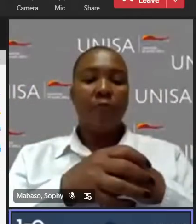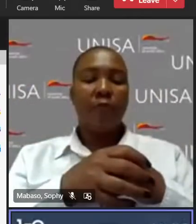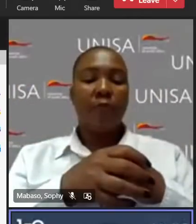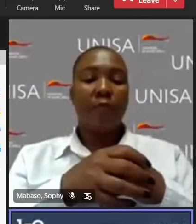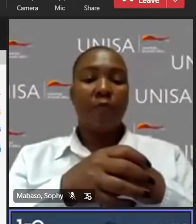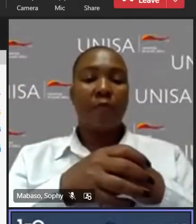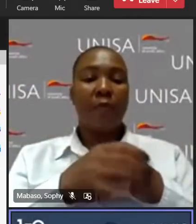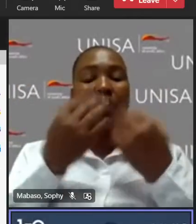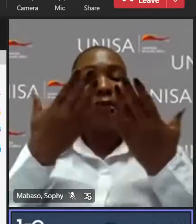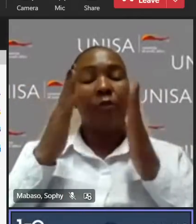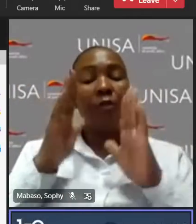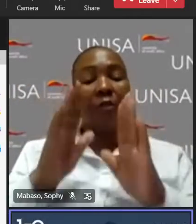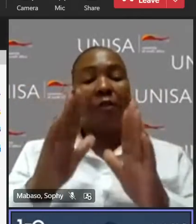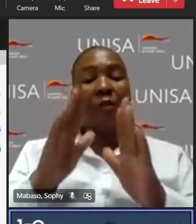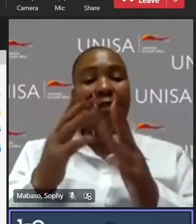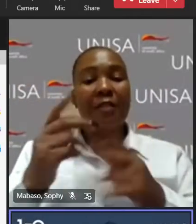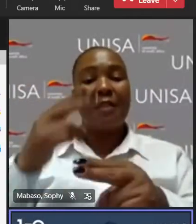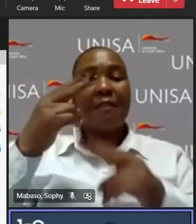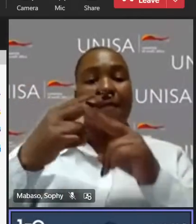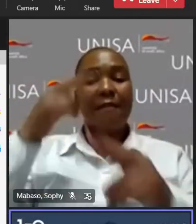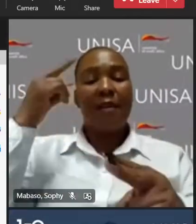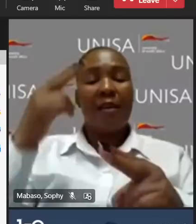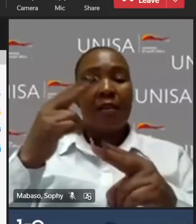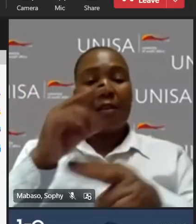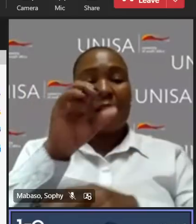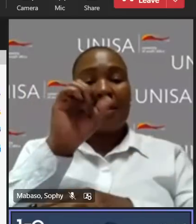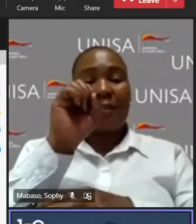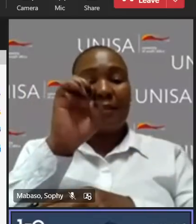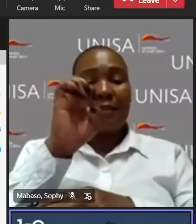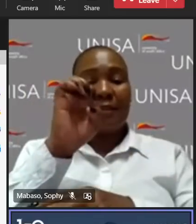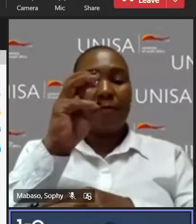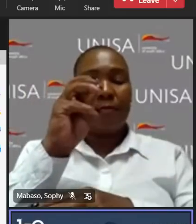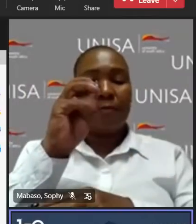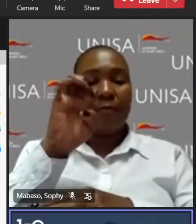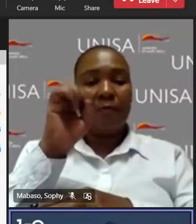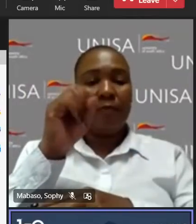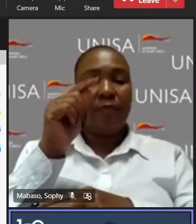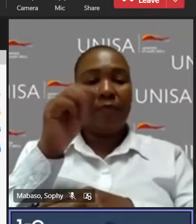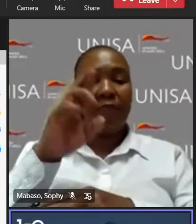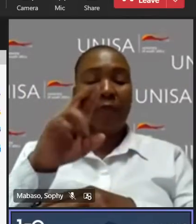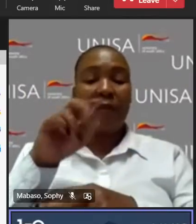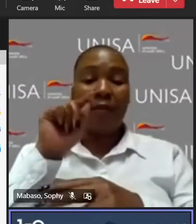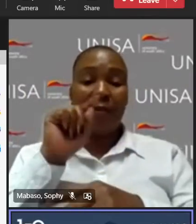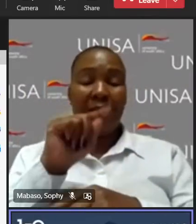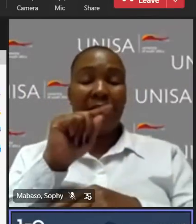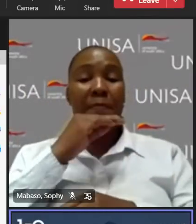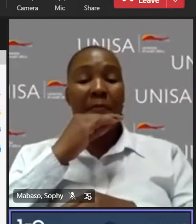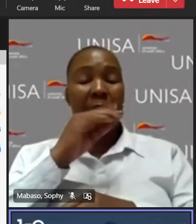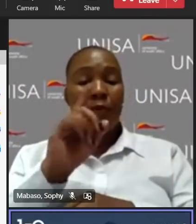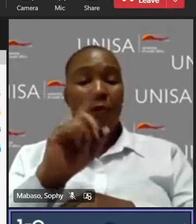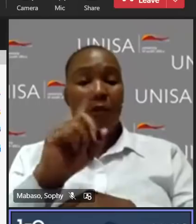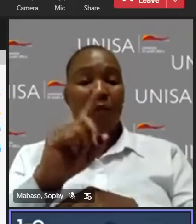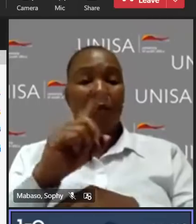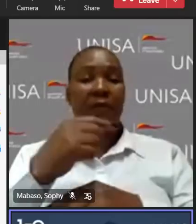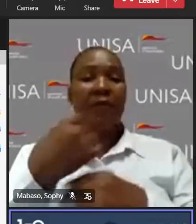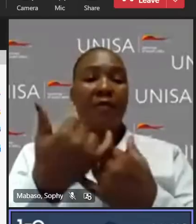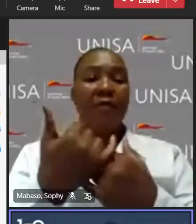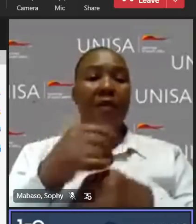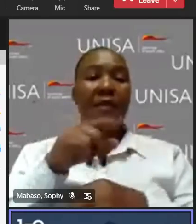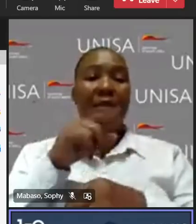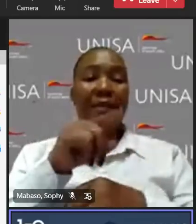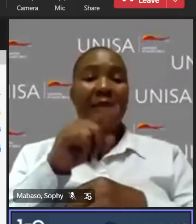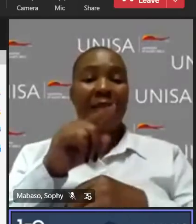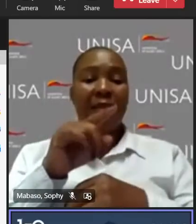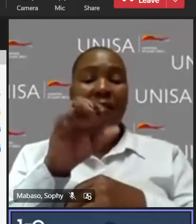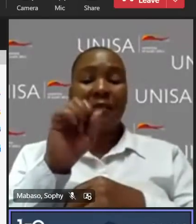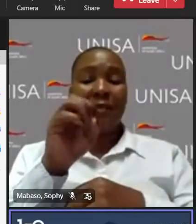Students who are in their final semester. Now, final semester means that it's the semester